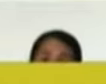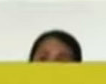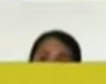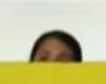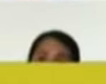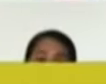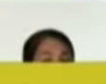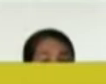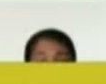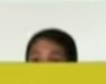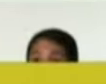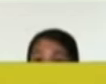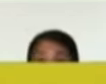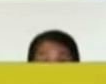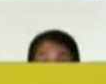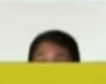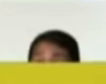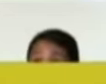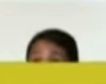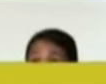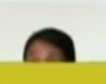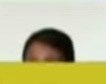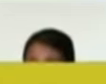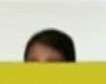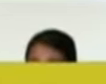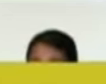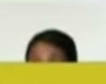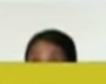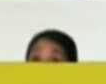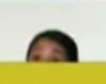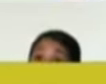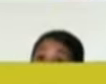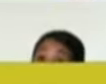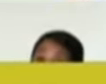and stay in the country to face the situation with the